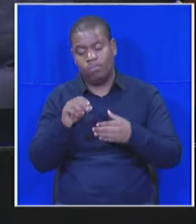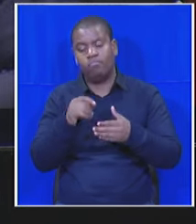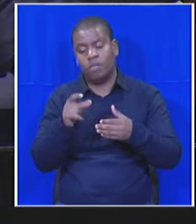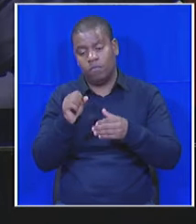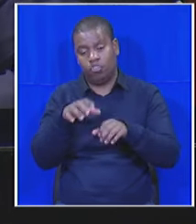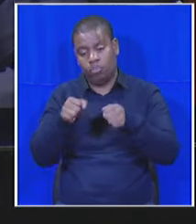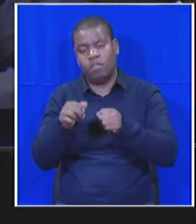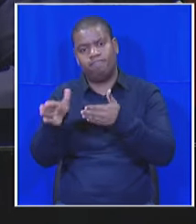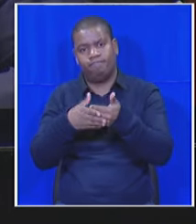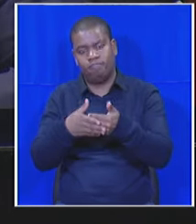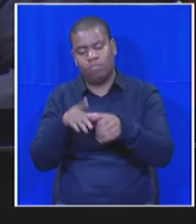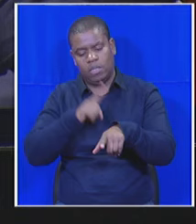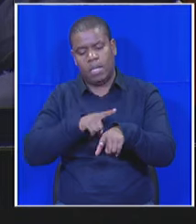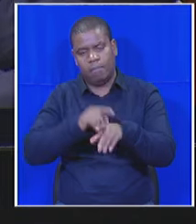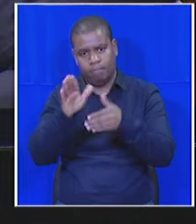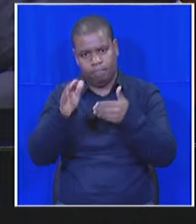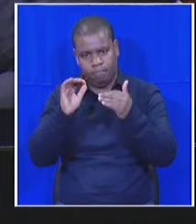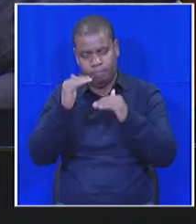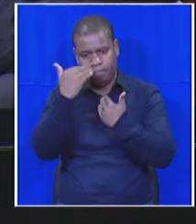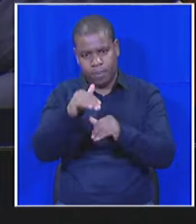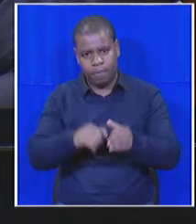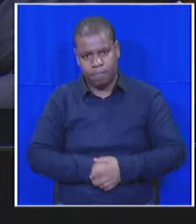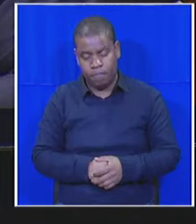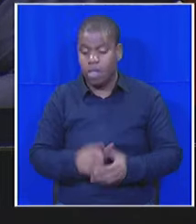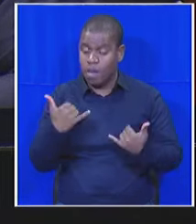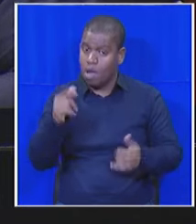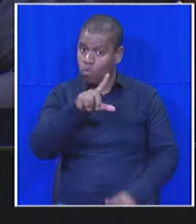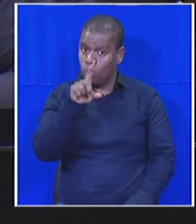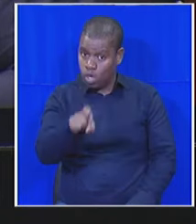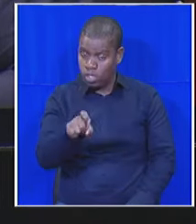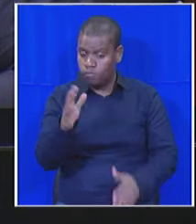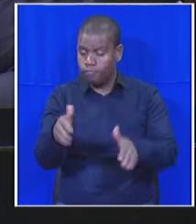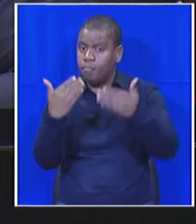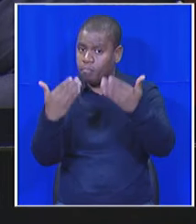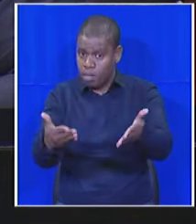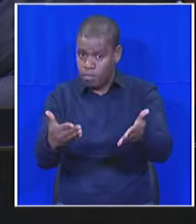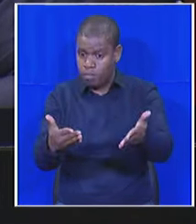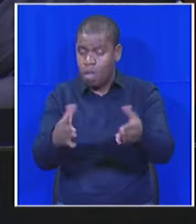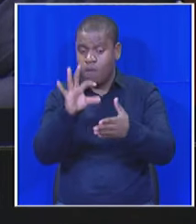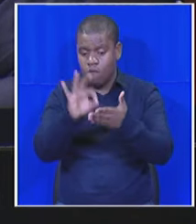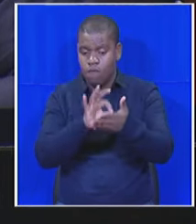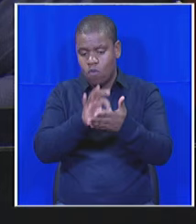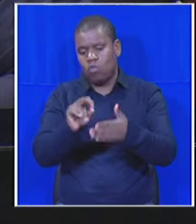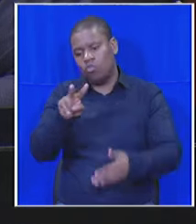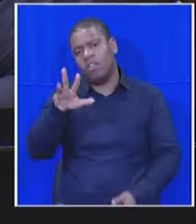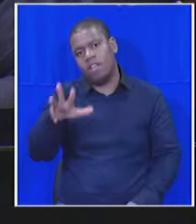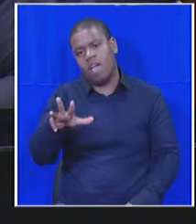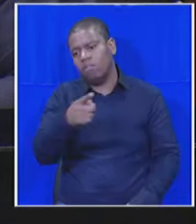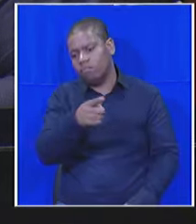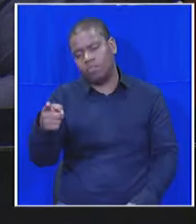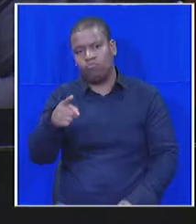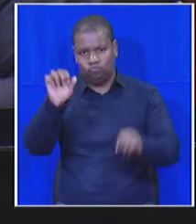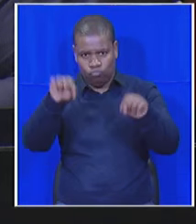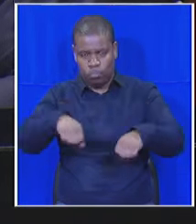chair. The question before the House is that vote 29 be agreed to. Are